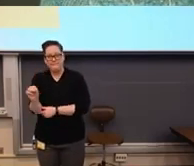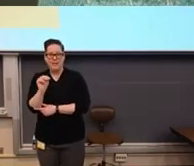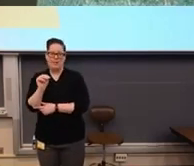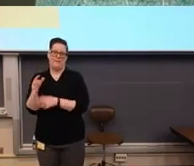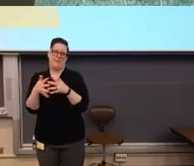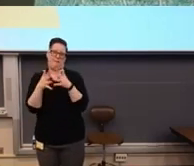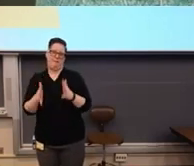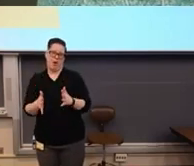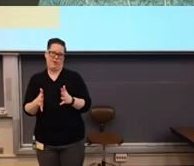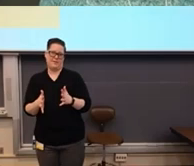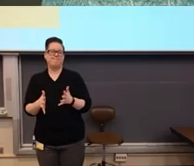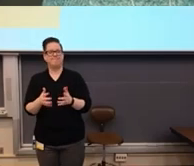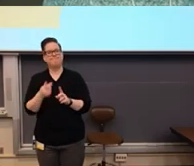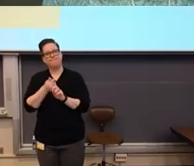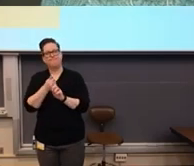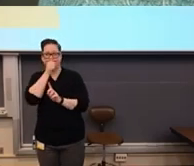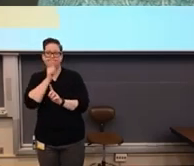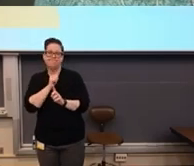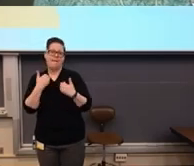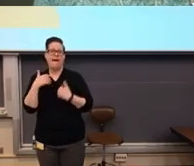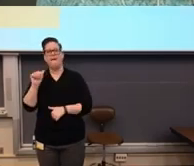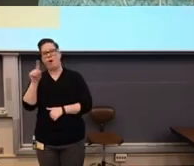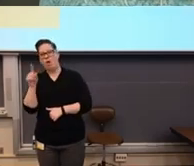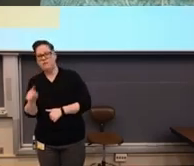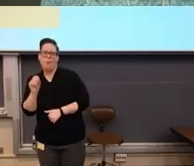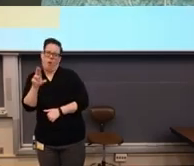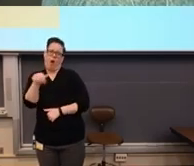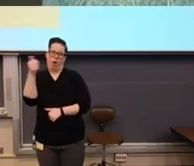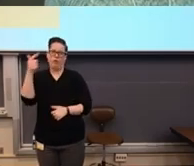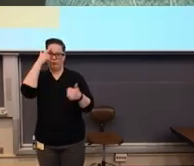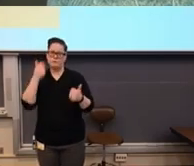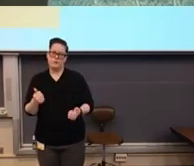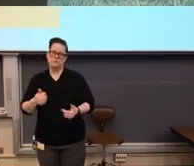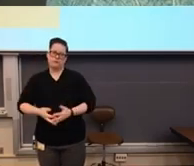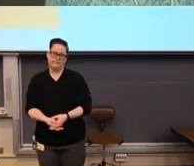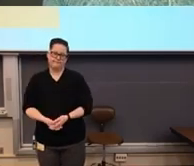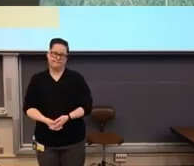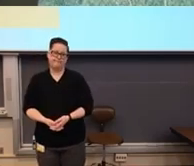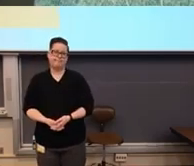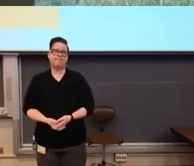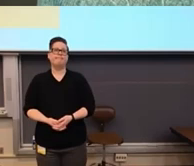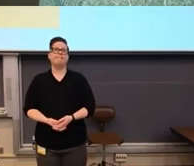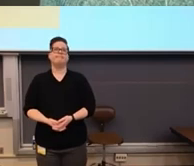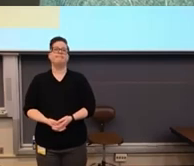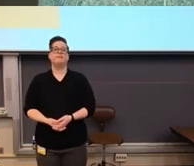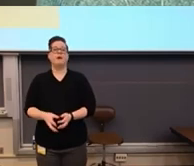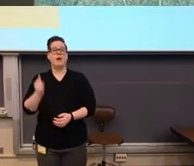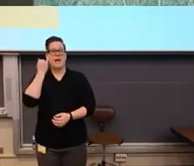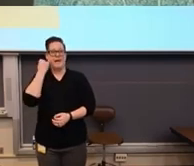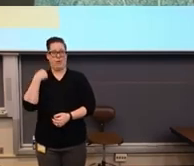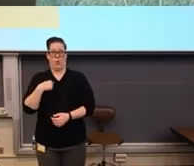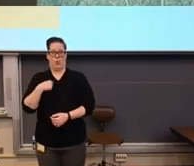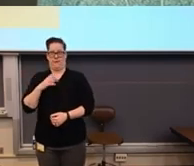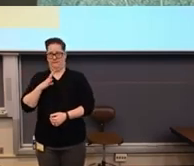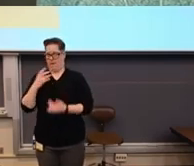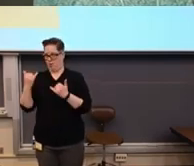Americans who are living with Alzheimer's or another type of dementia. And then if we project that at the